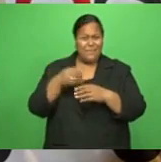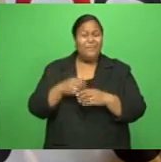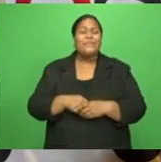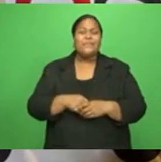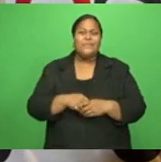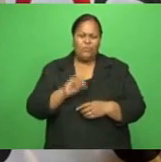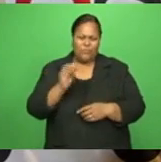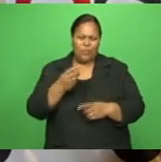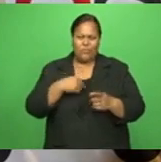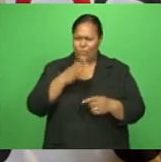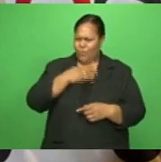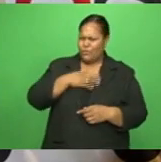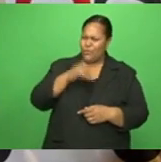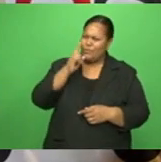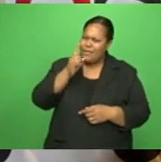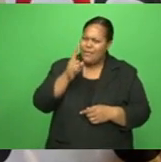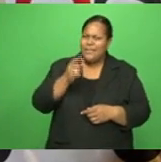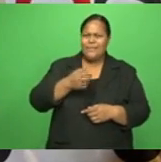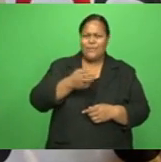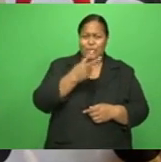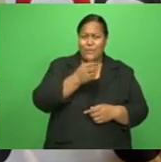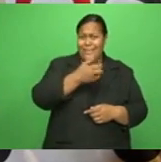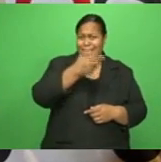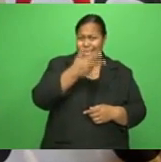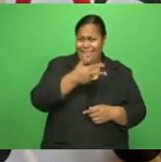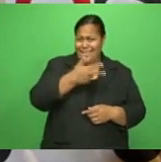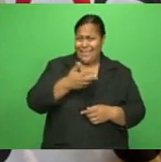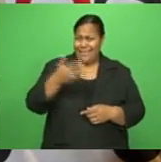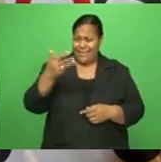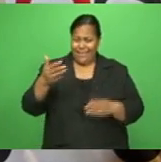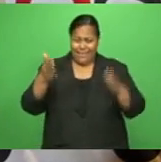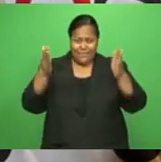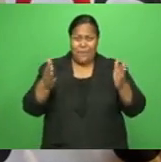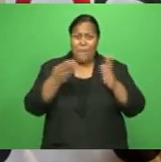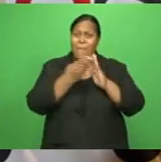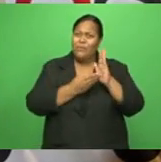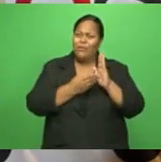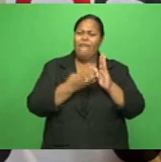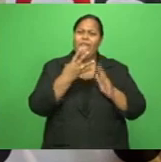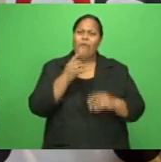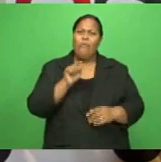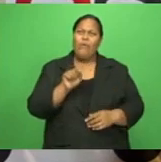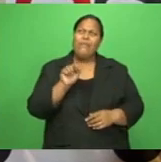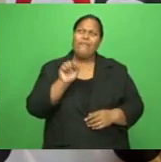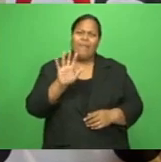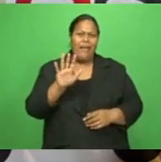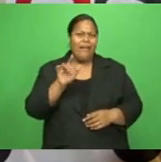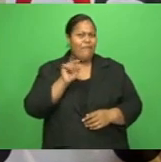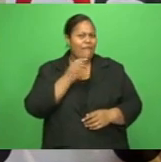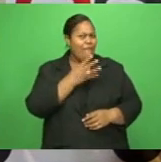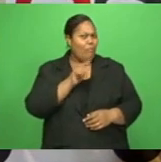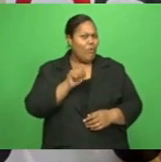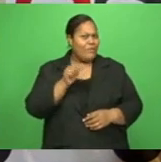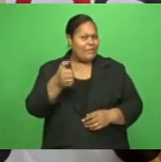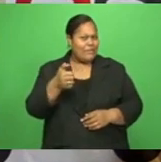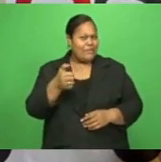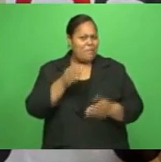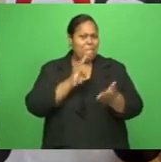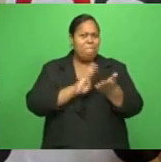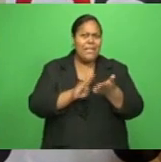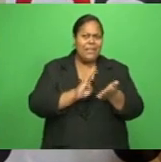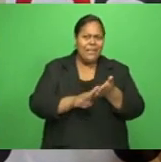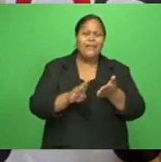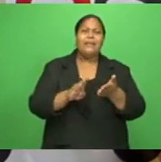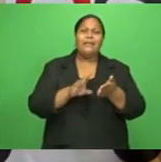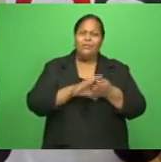to 18-19 budget, 2018-2019 budget, around about $4.6 billion budget, and